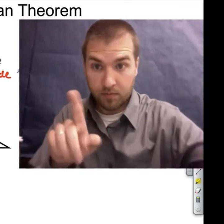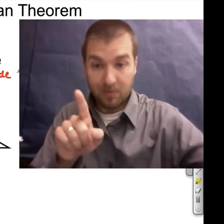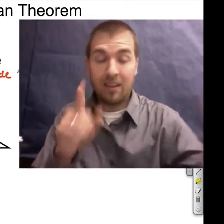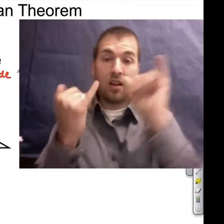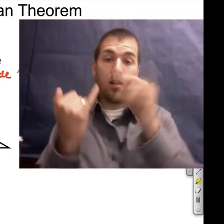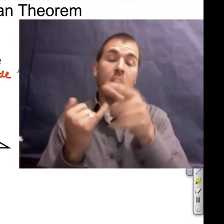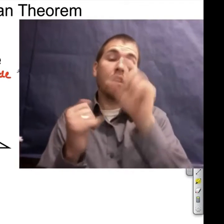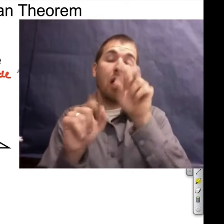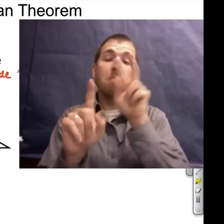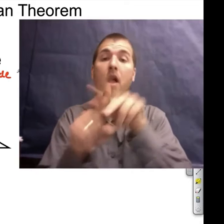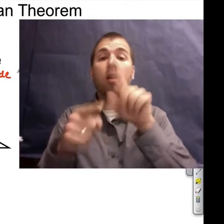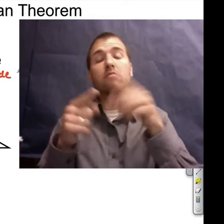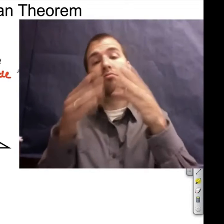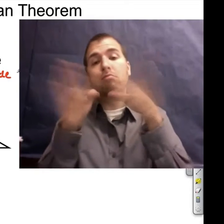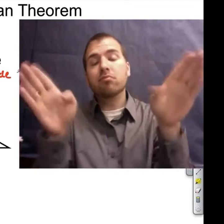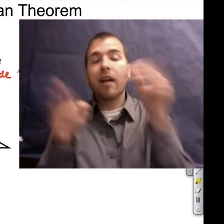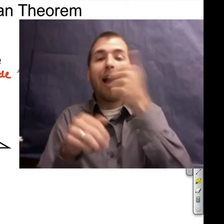Always the longest side.